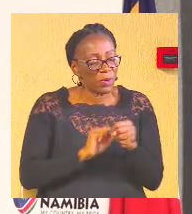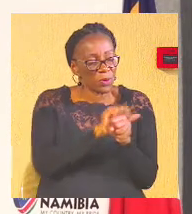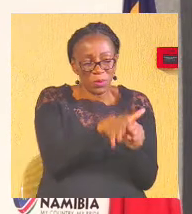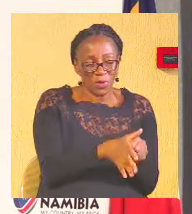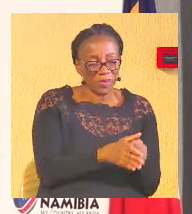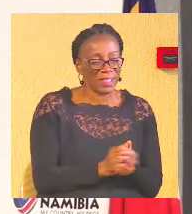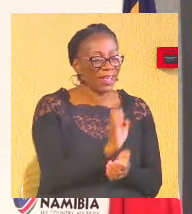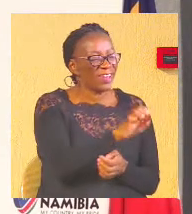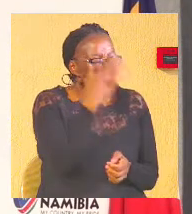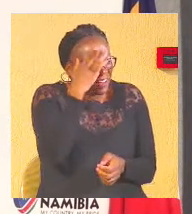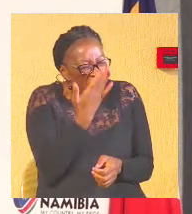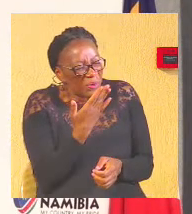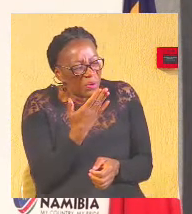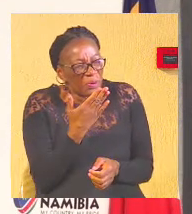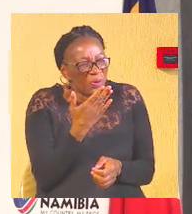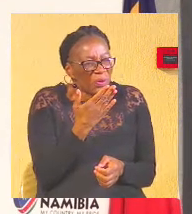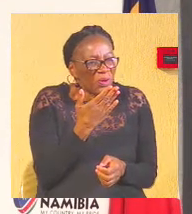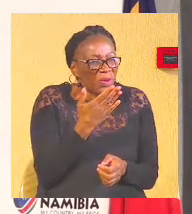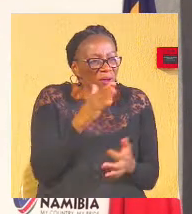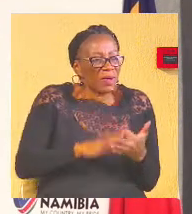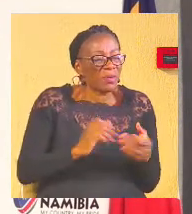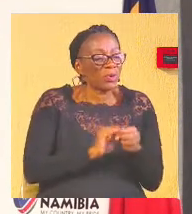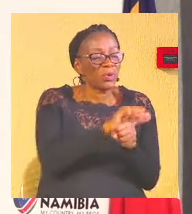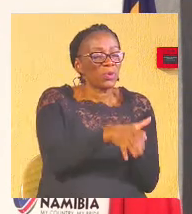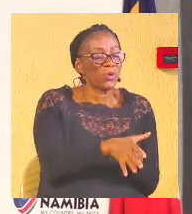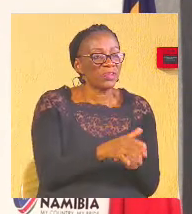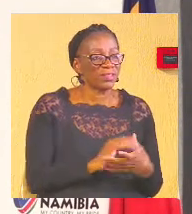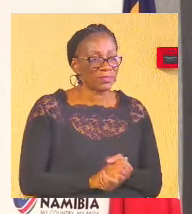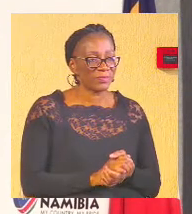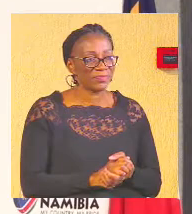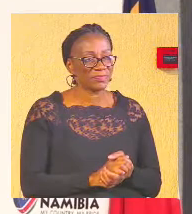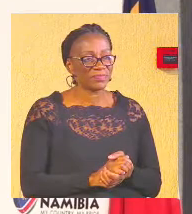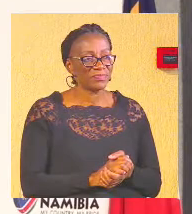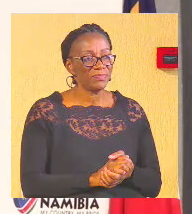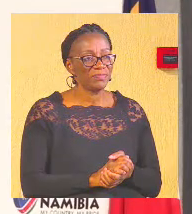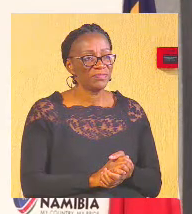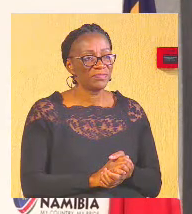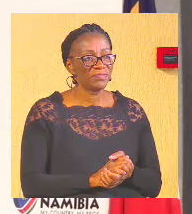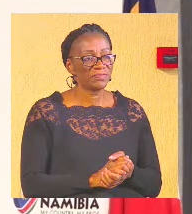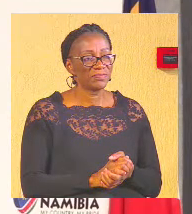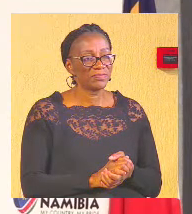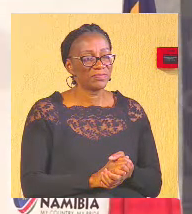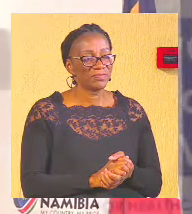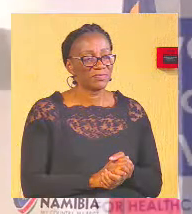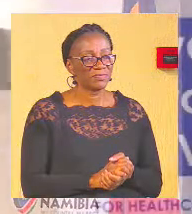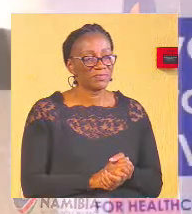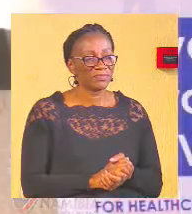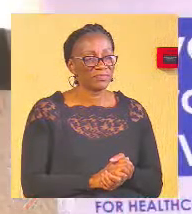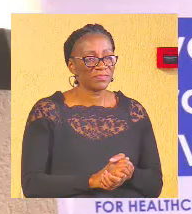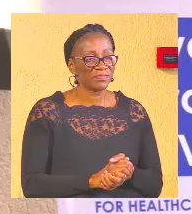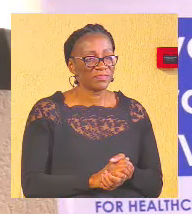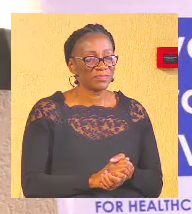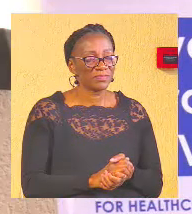it. Ma'am, can you pose your question before we move on to that, to the response of Maggie? Yes, please. The opportunity is